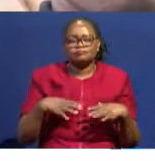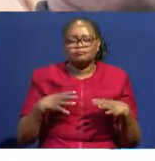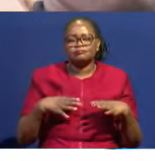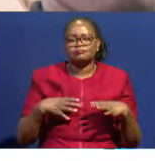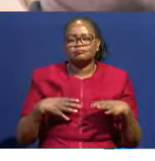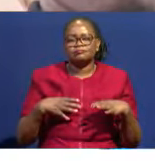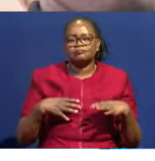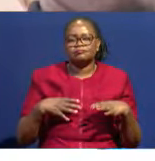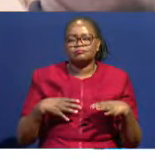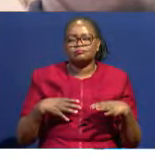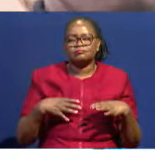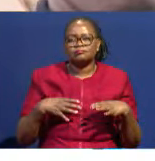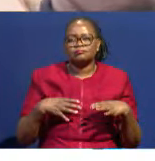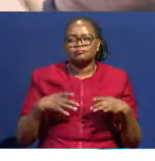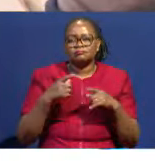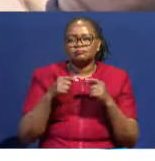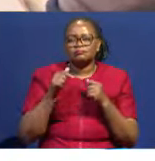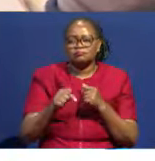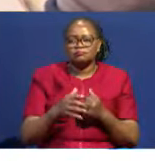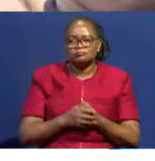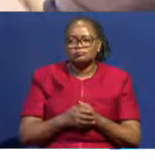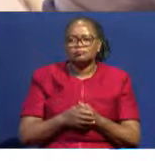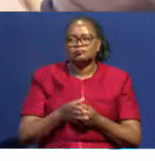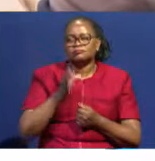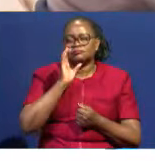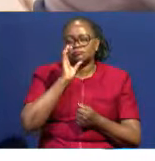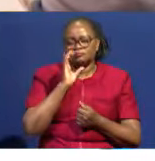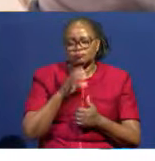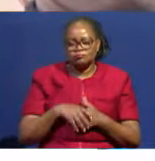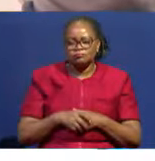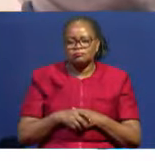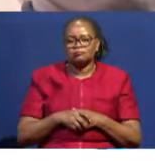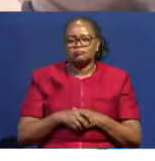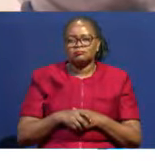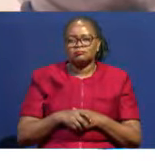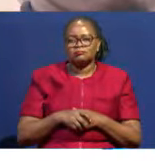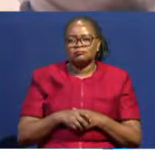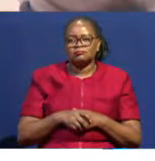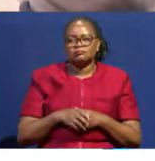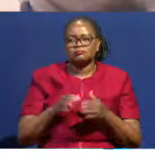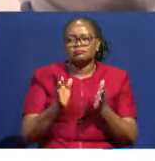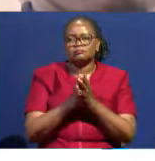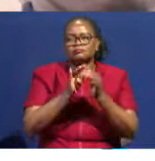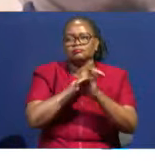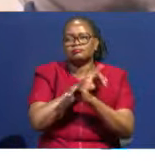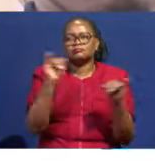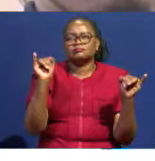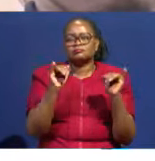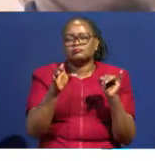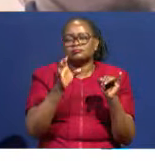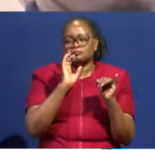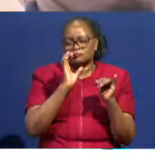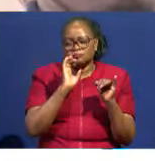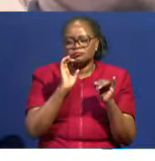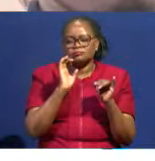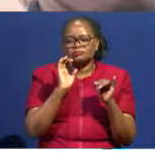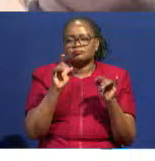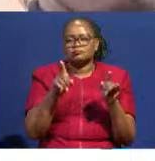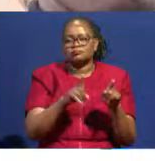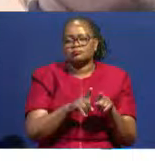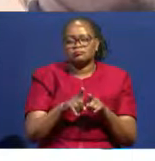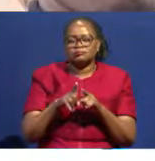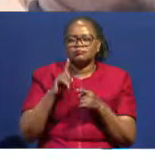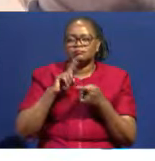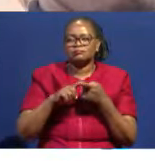of Banissa not just water, but clean water as per the